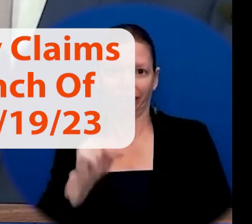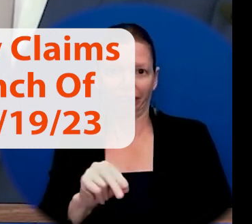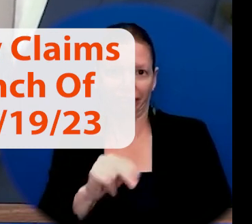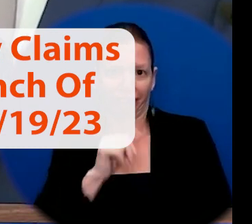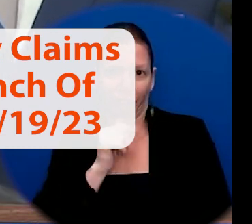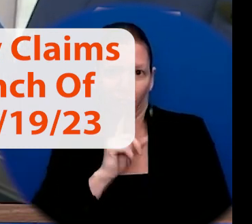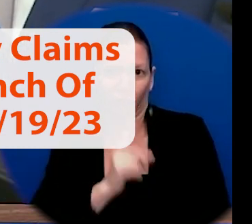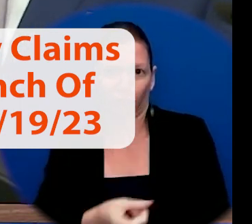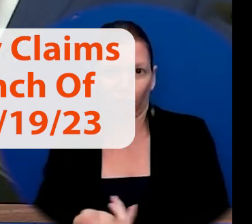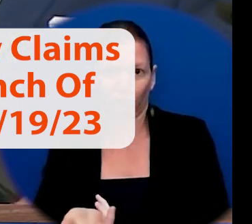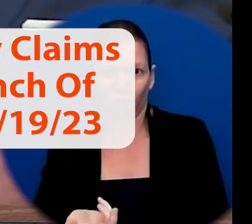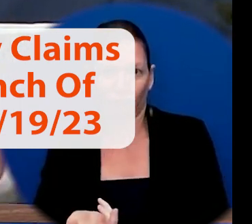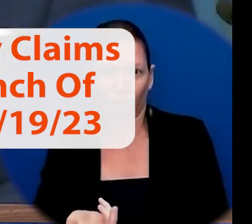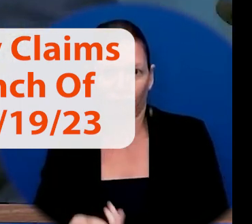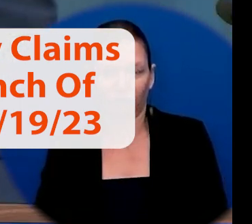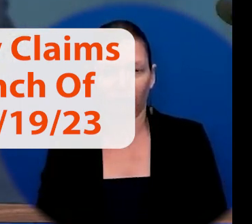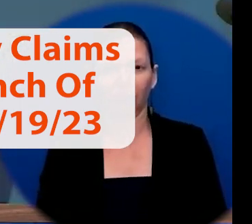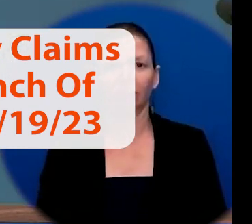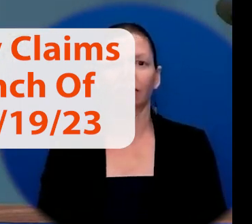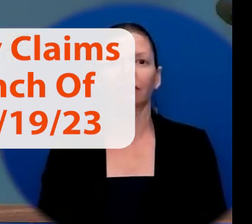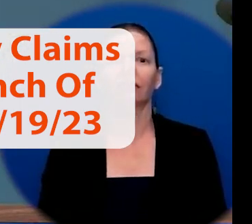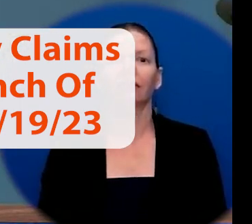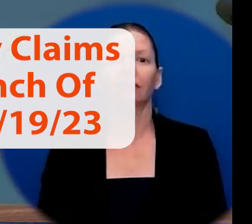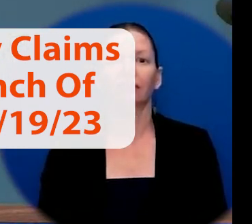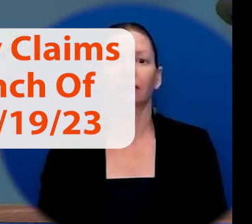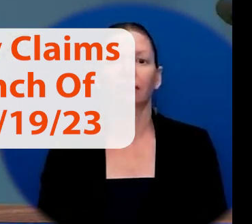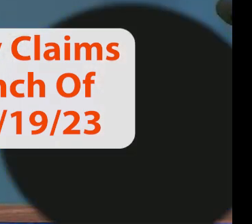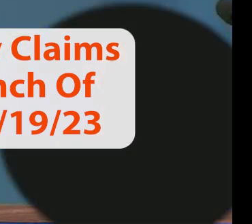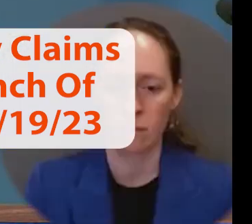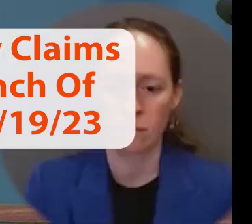simply not historically accurate. Thanks, everybody.